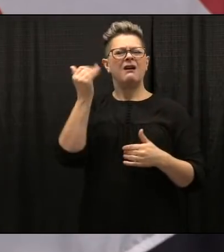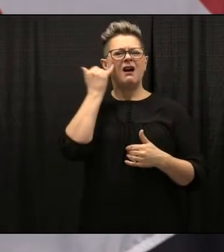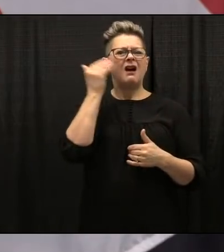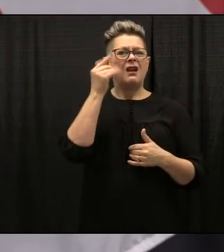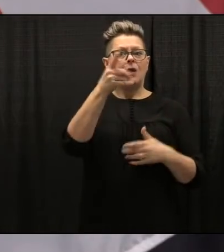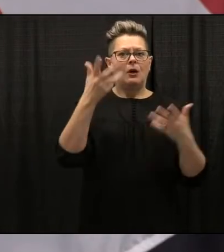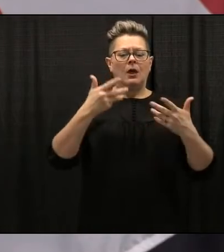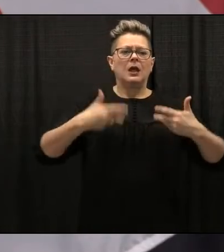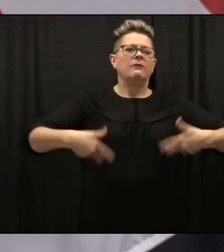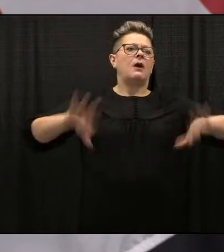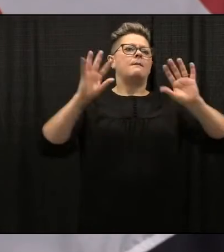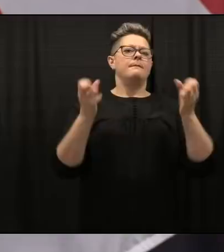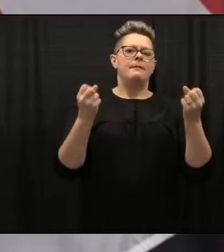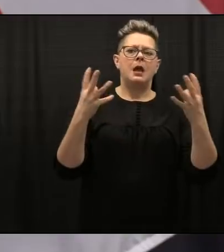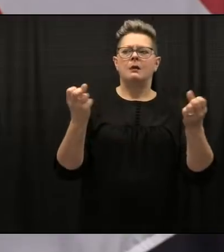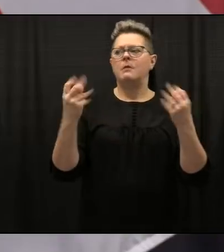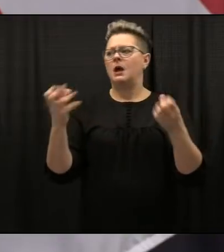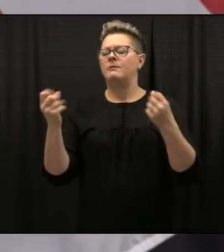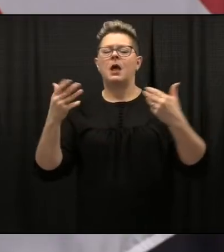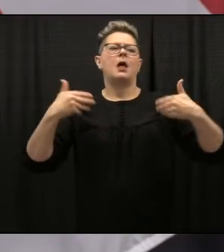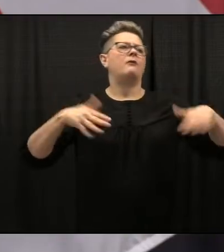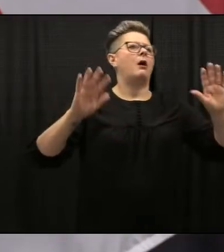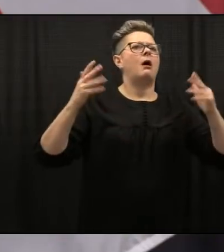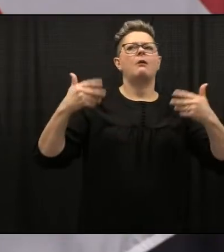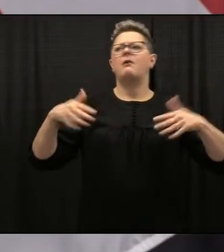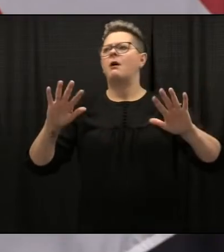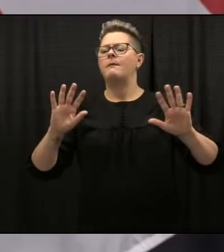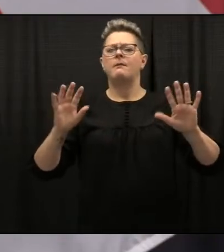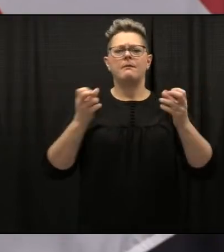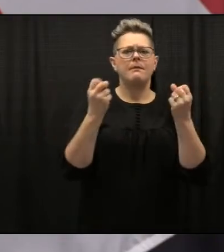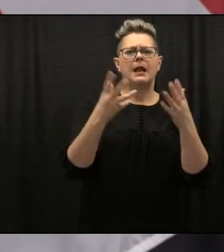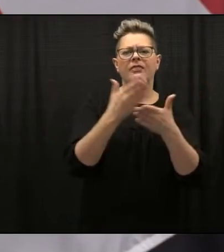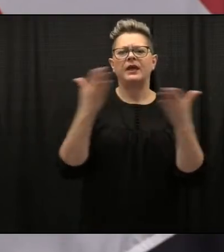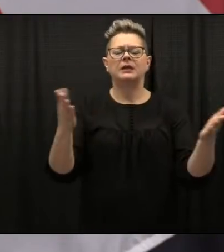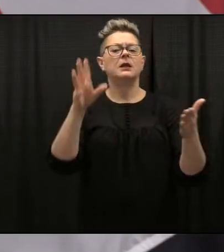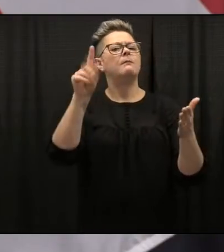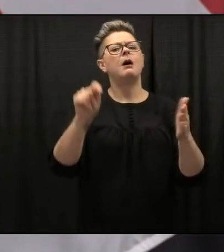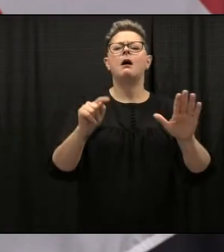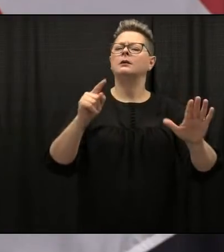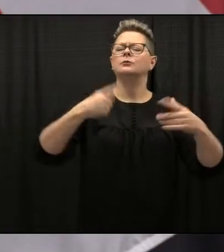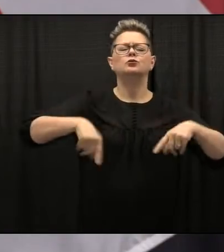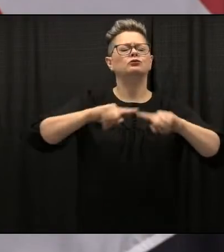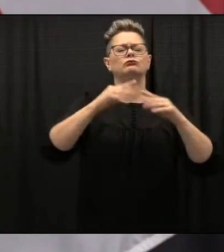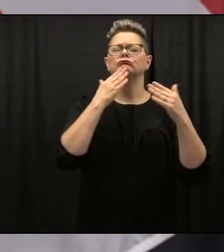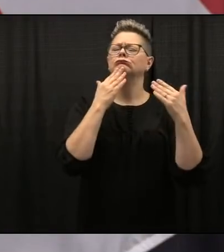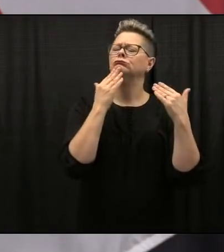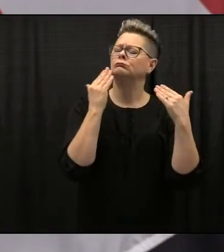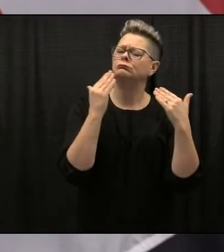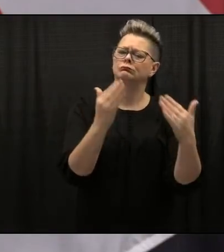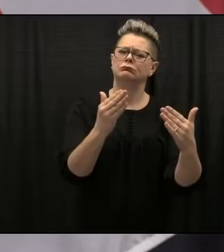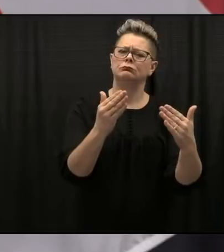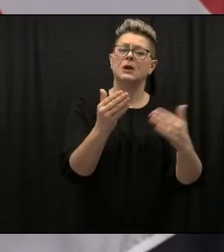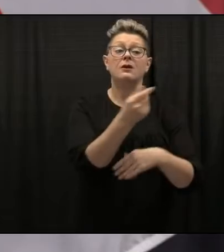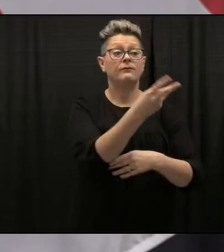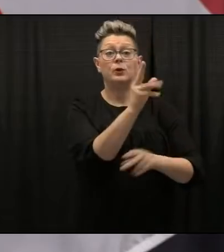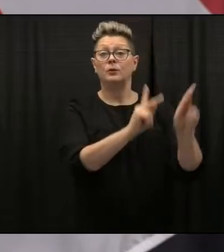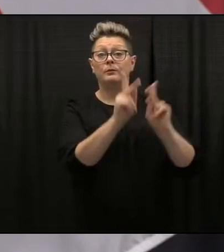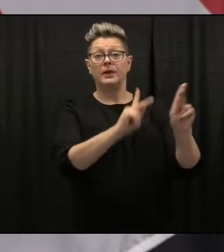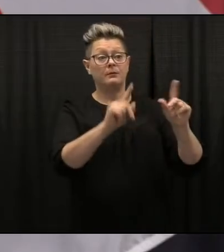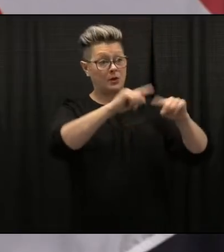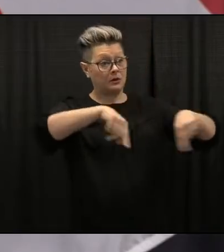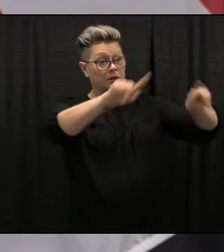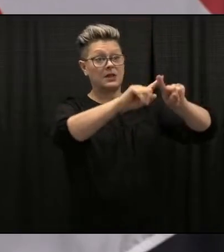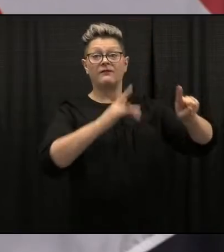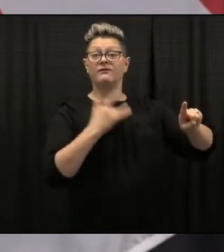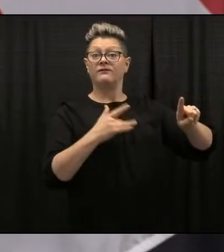sacrifices. We all are. And as we've seen in the last week, there are a few out there who believe